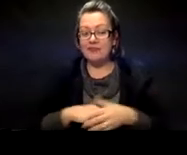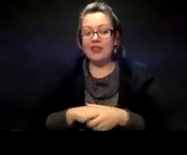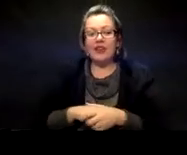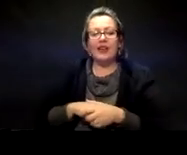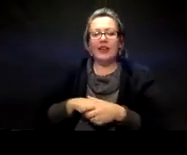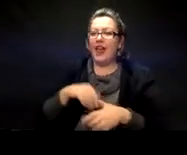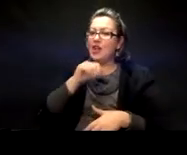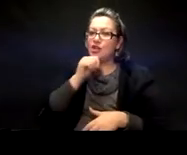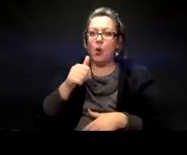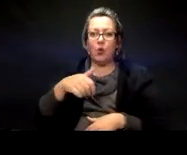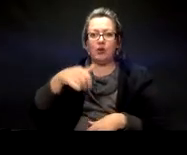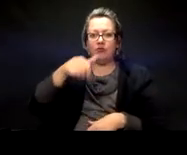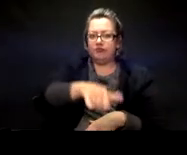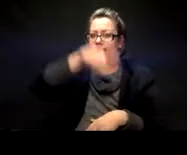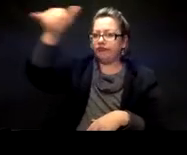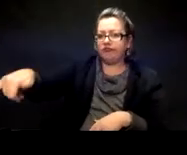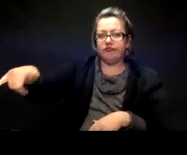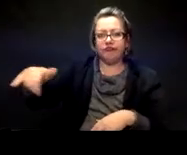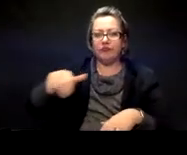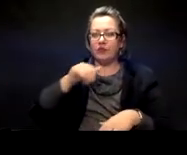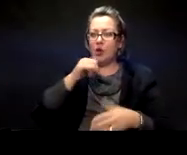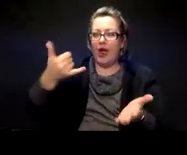type the address.